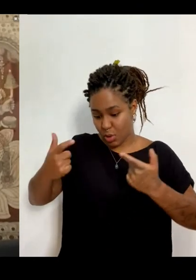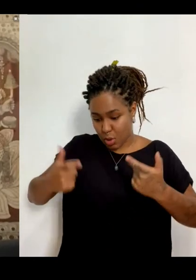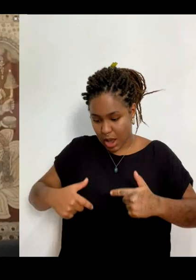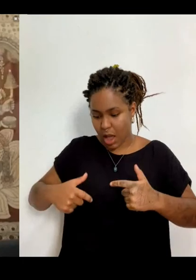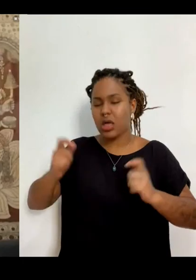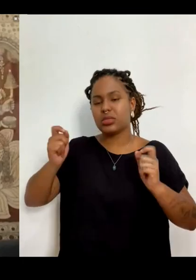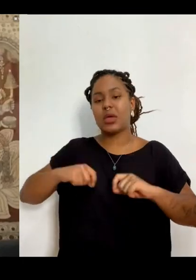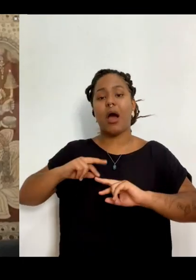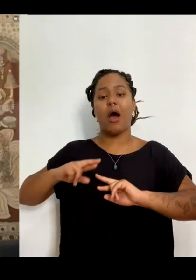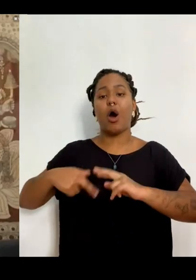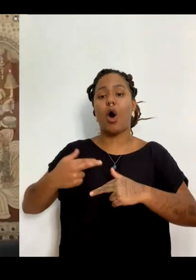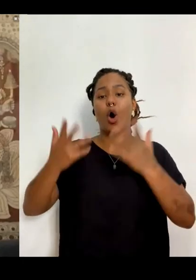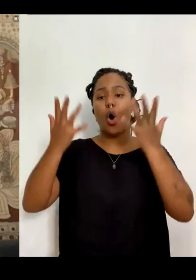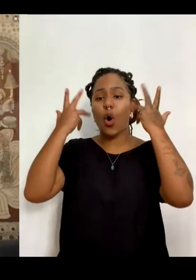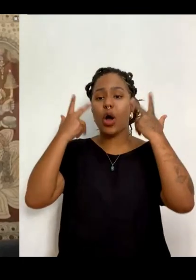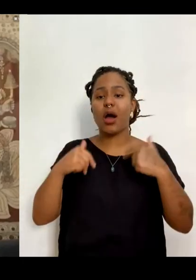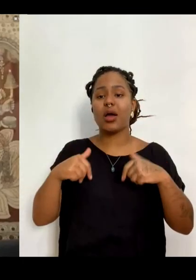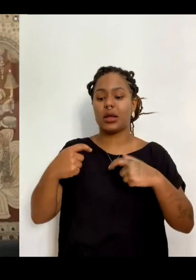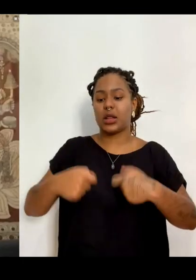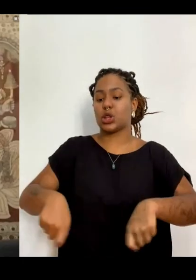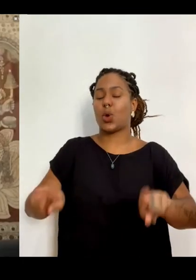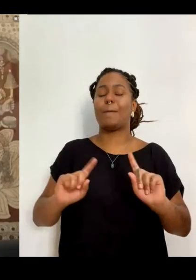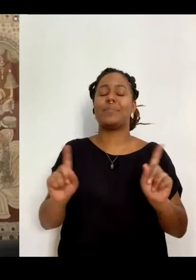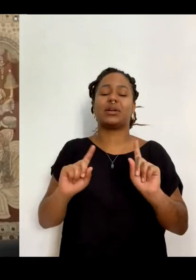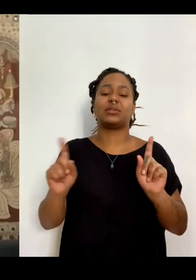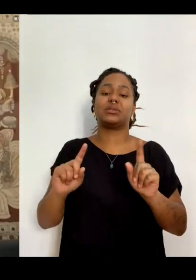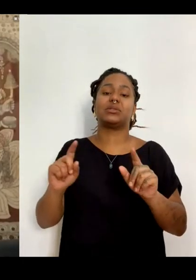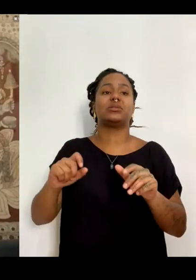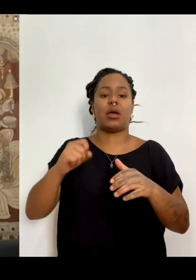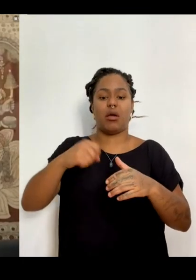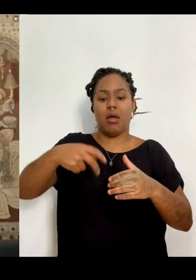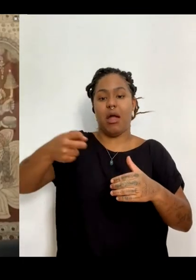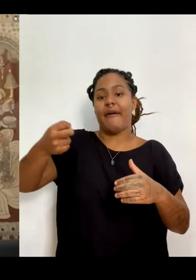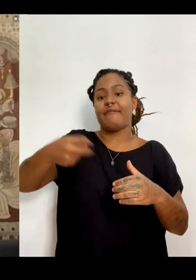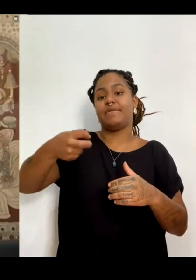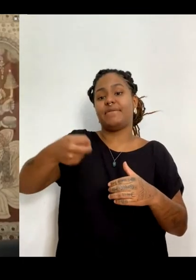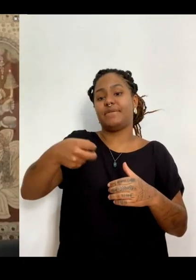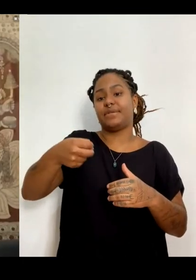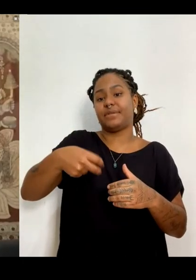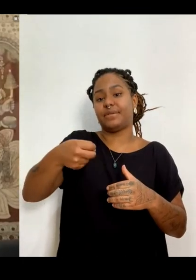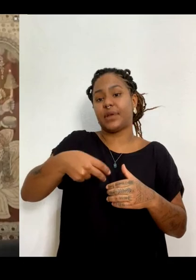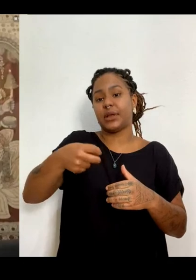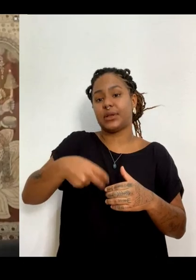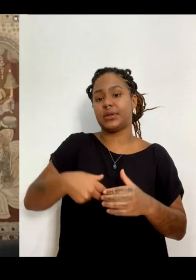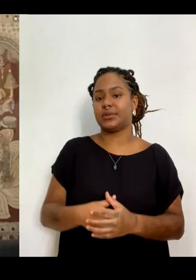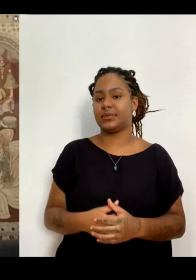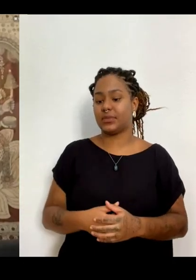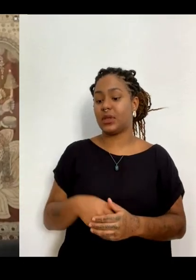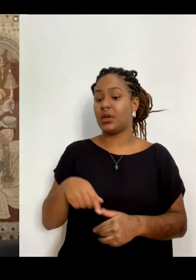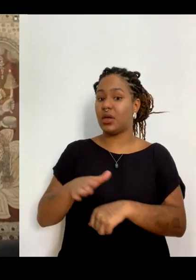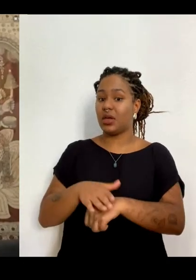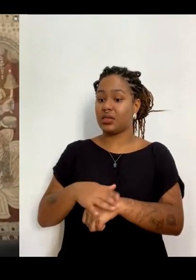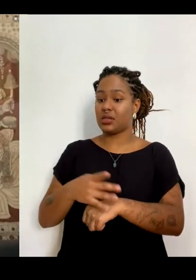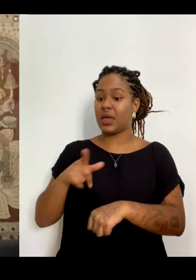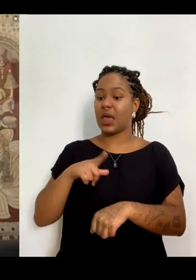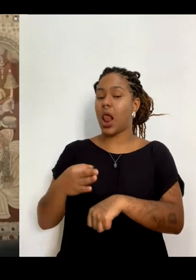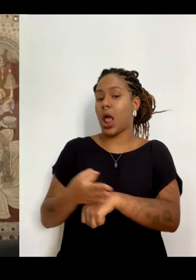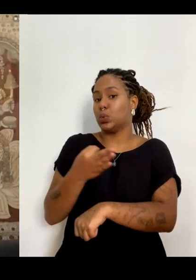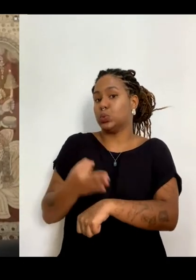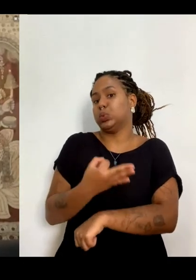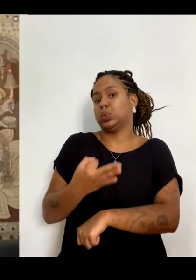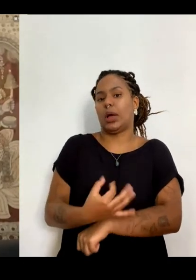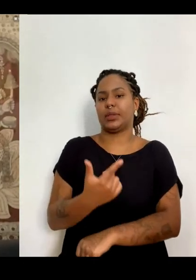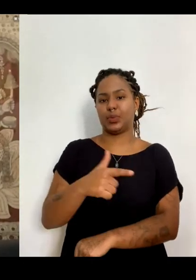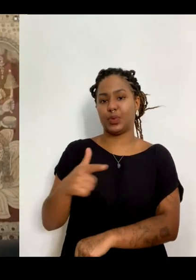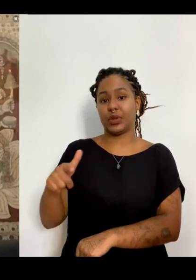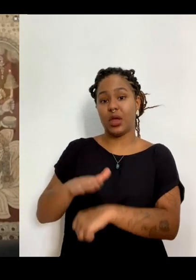secondly they are not bred for intolerance they grow beautifully in harmony like the three sisters you know the corn